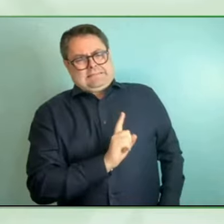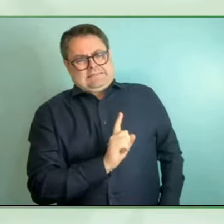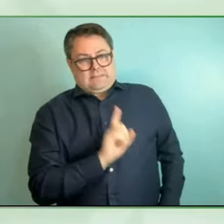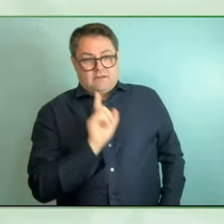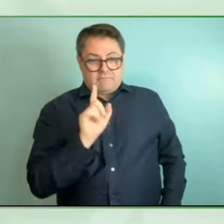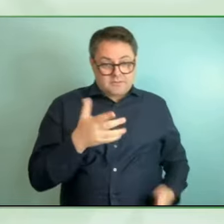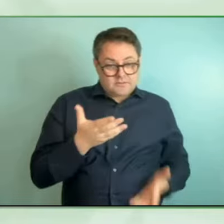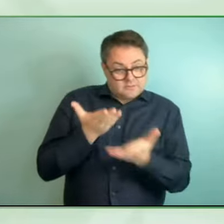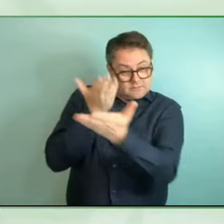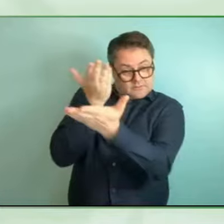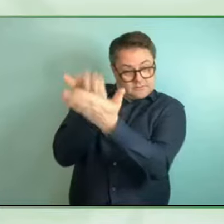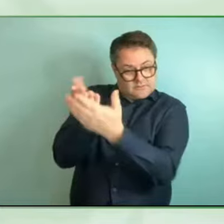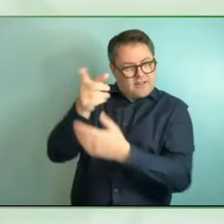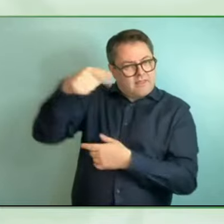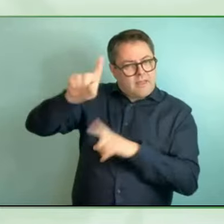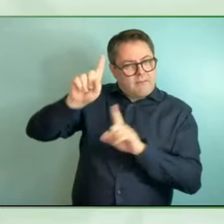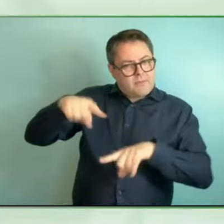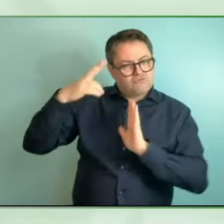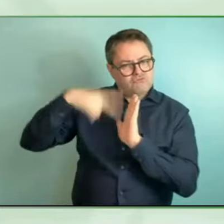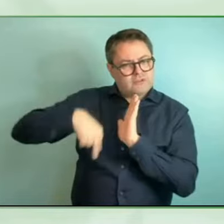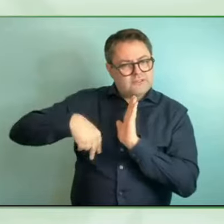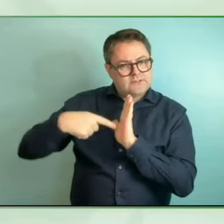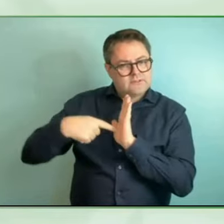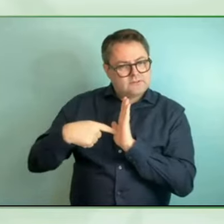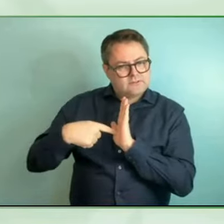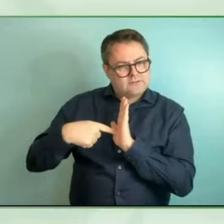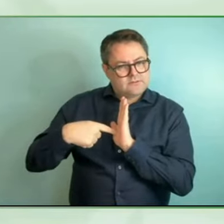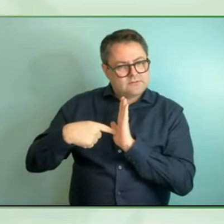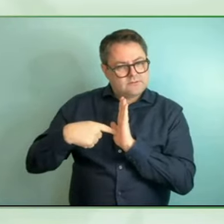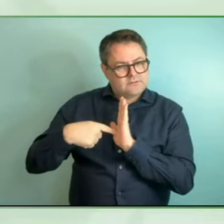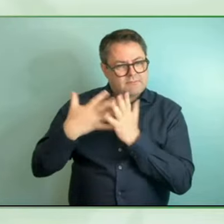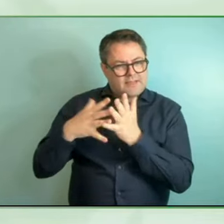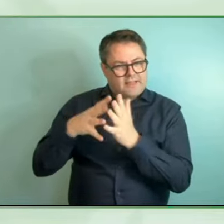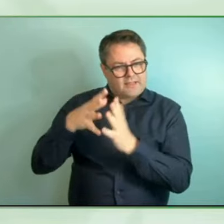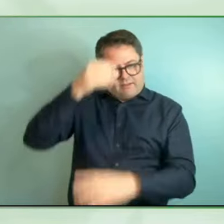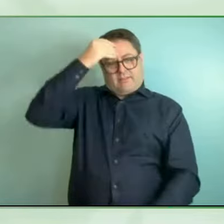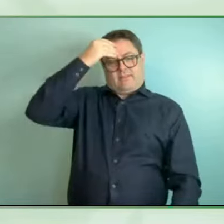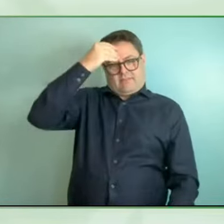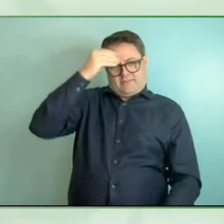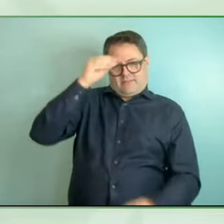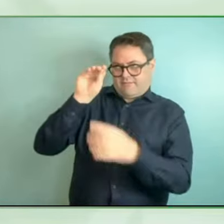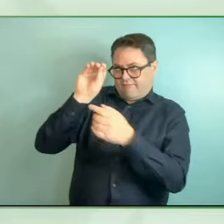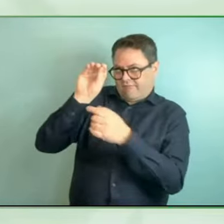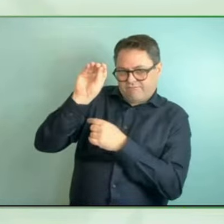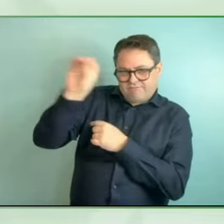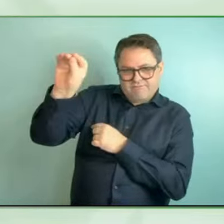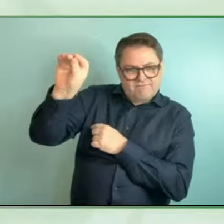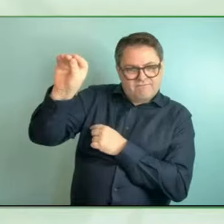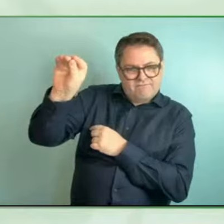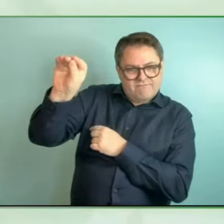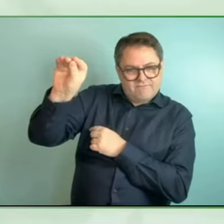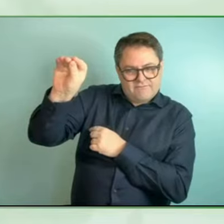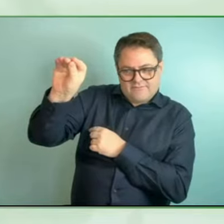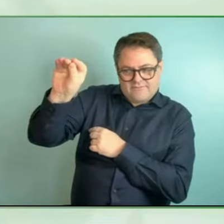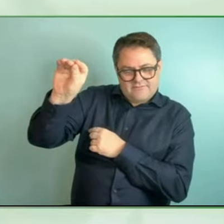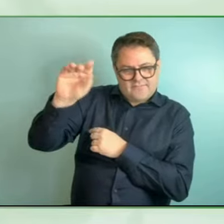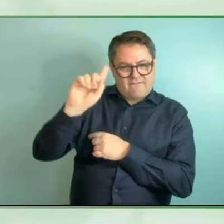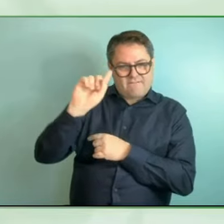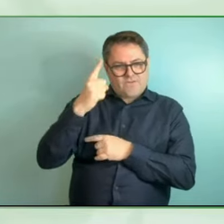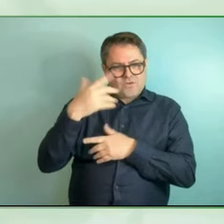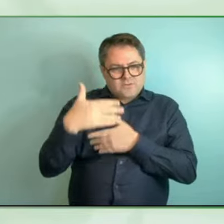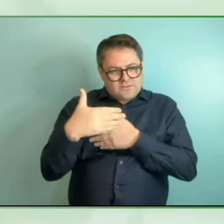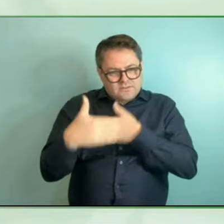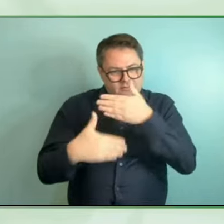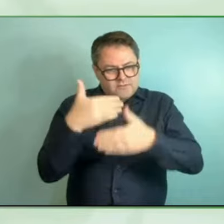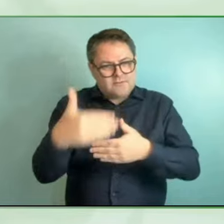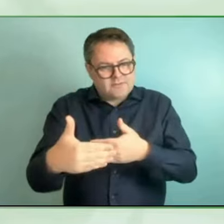least see what is needed, which is maybe a first stone in the door. And then when a university will sign it,